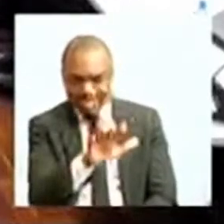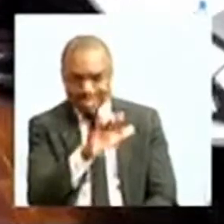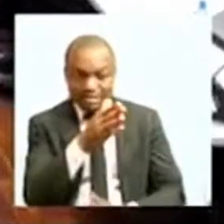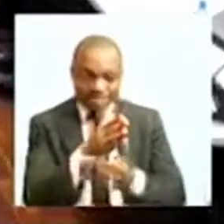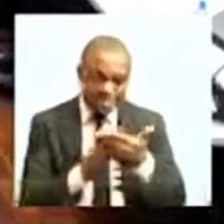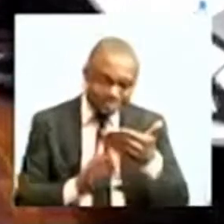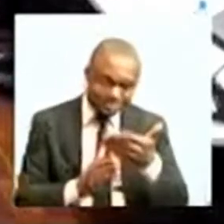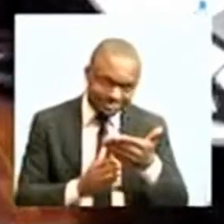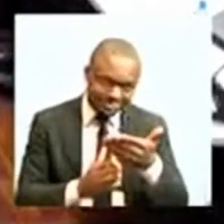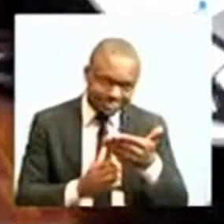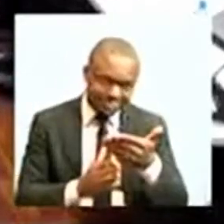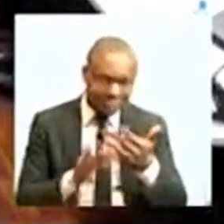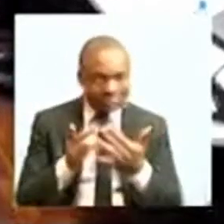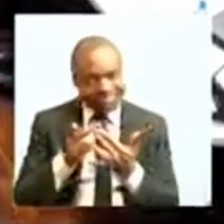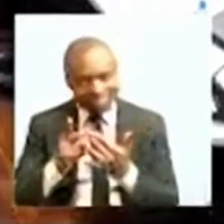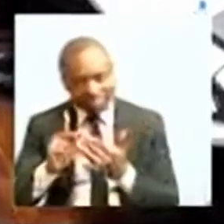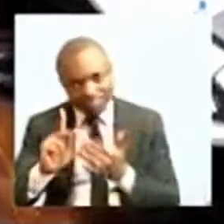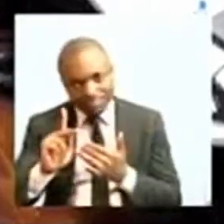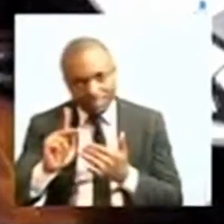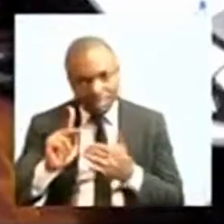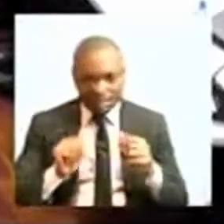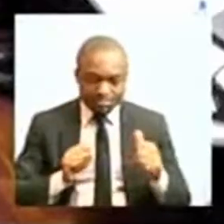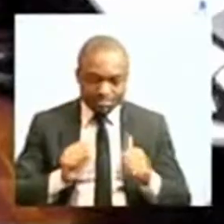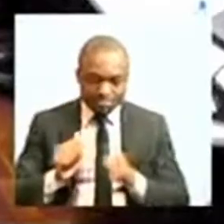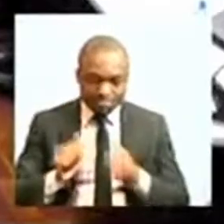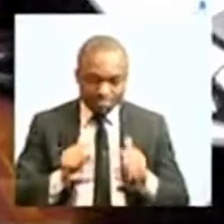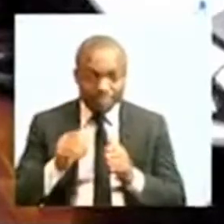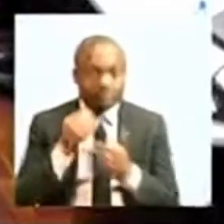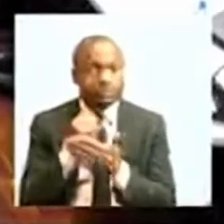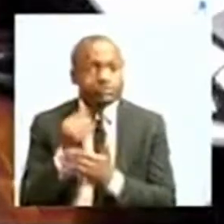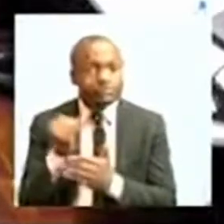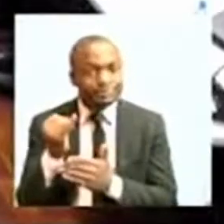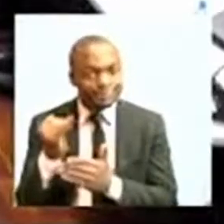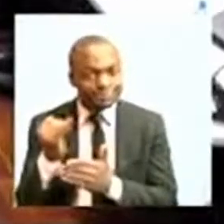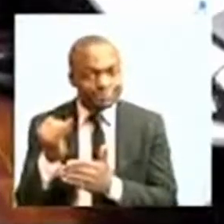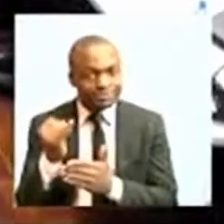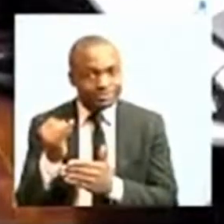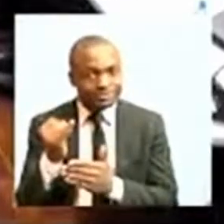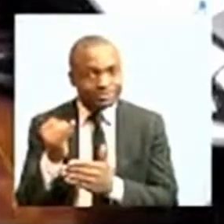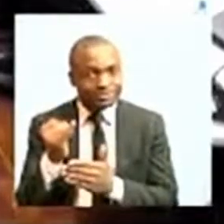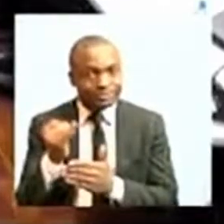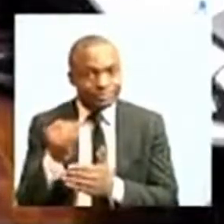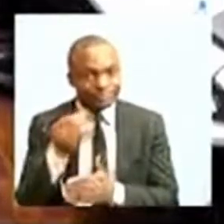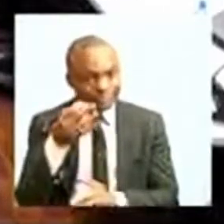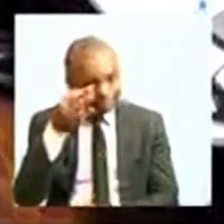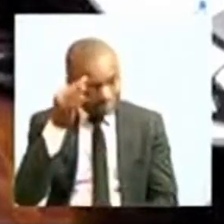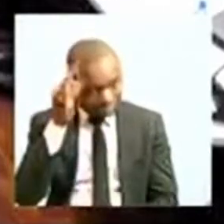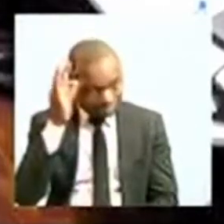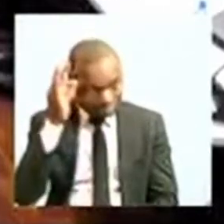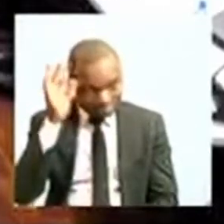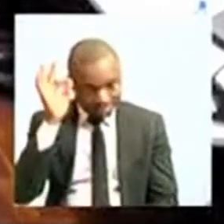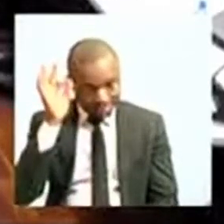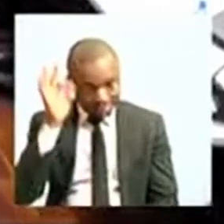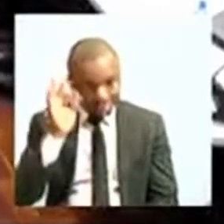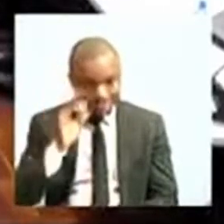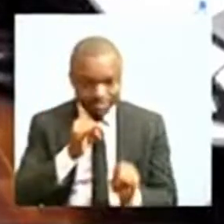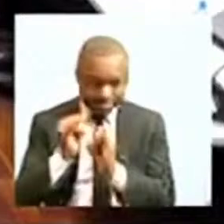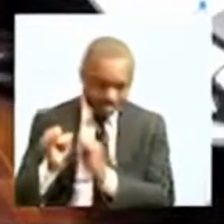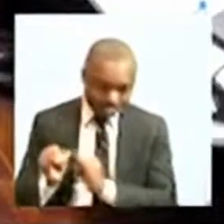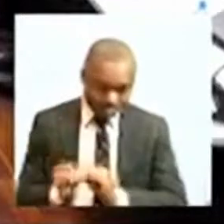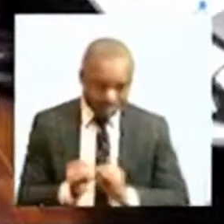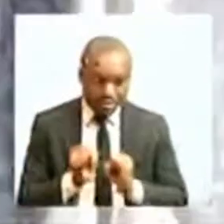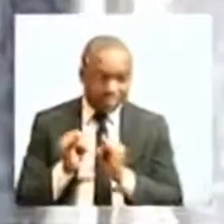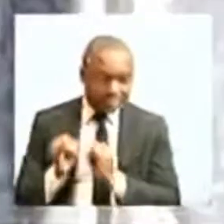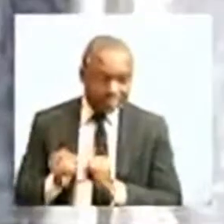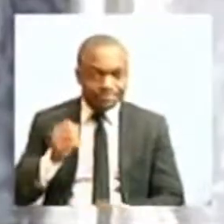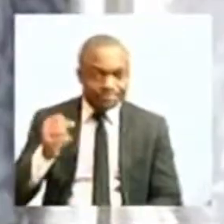some partly administrative issues that we have come across in the execution of these projects.